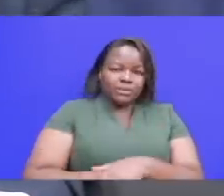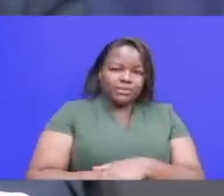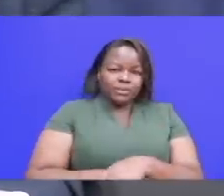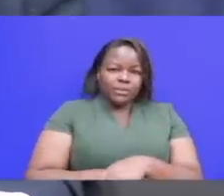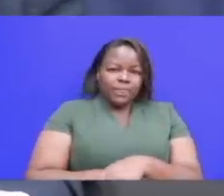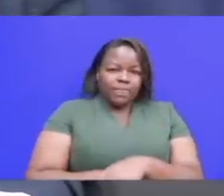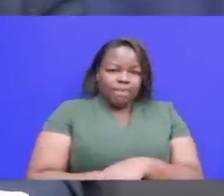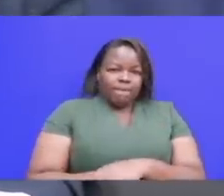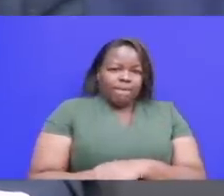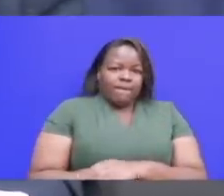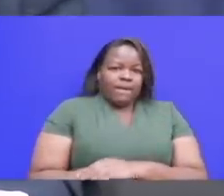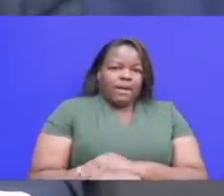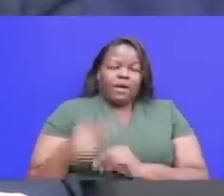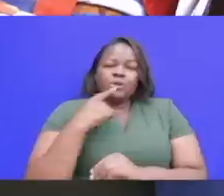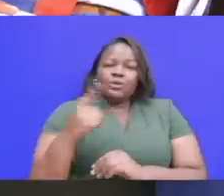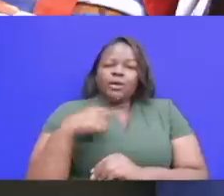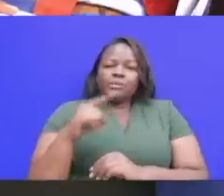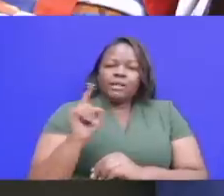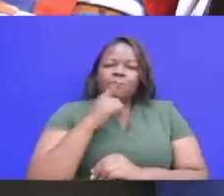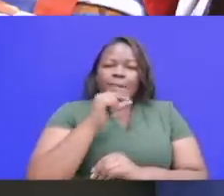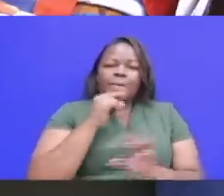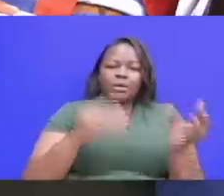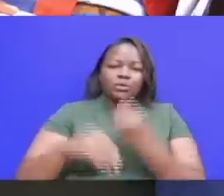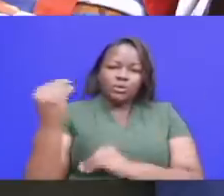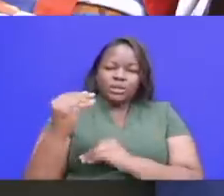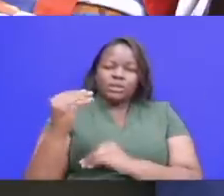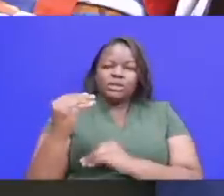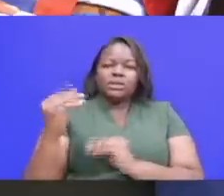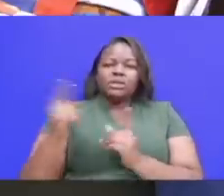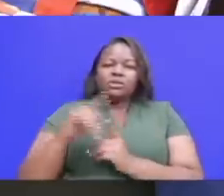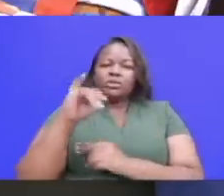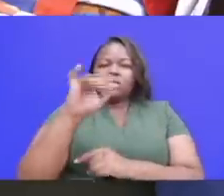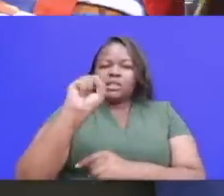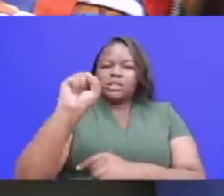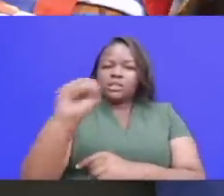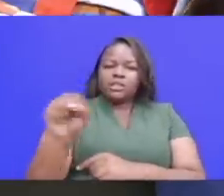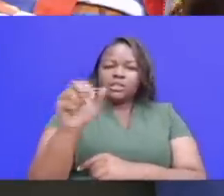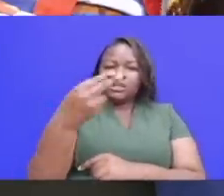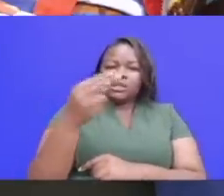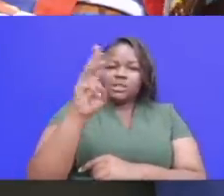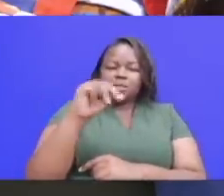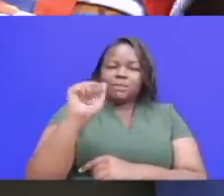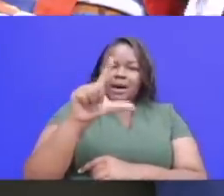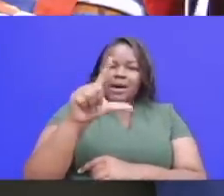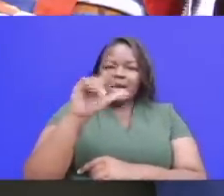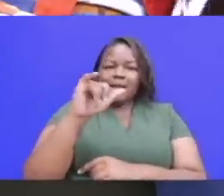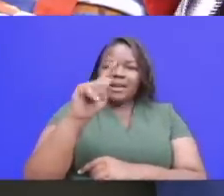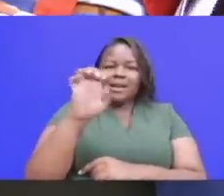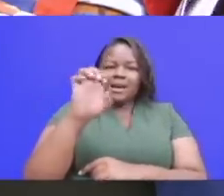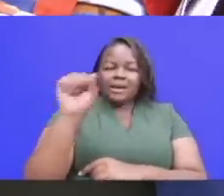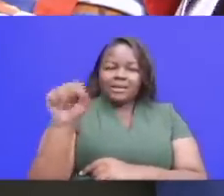Joseph was sold by the Ishmaelites. And you get that the Ishmaelites.